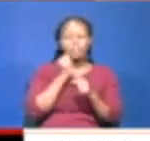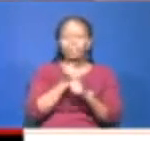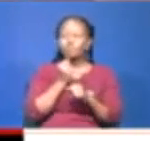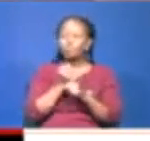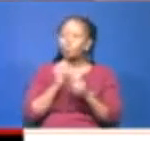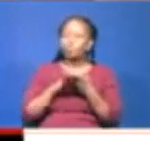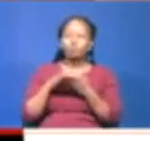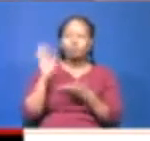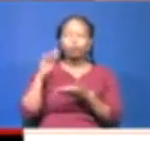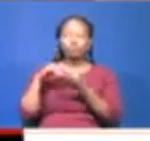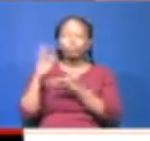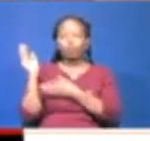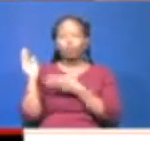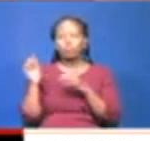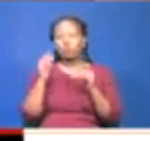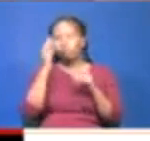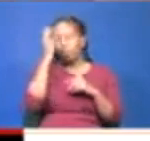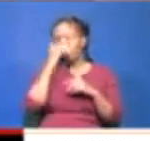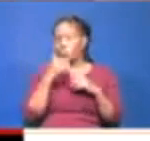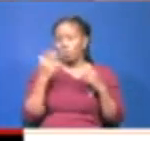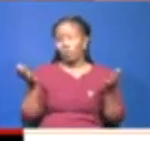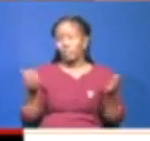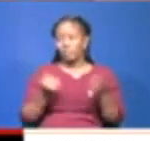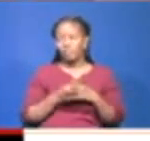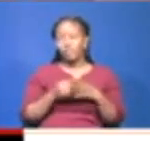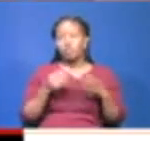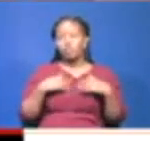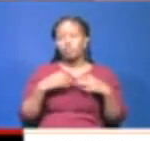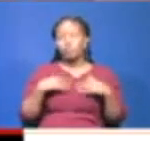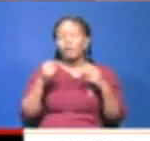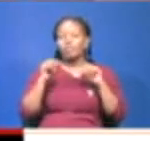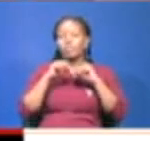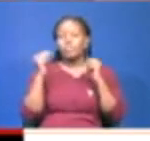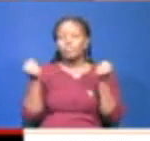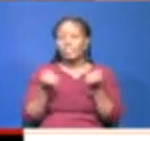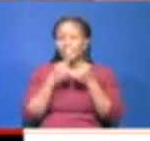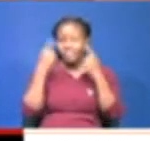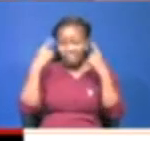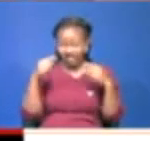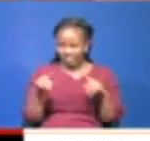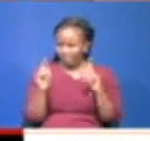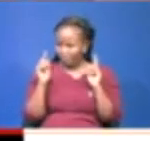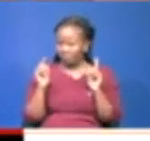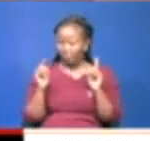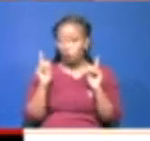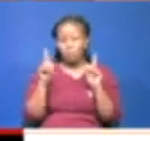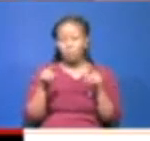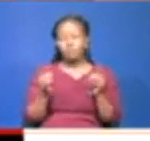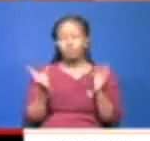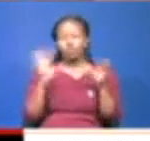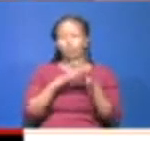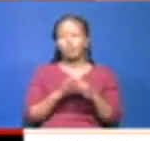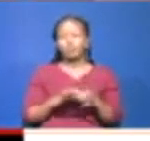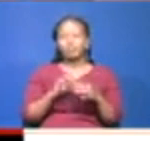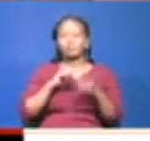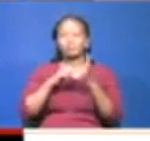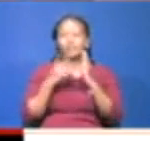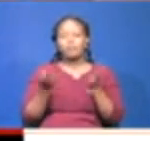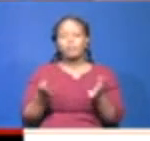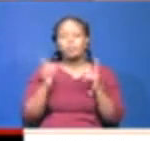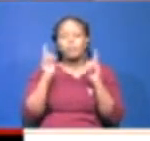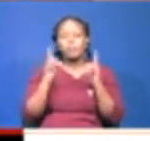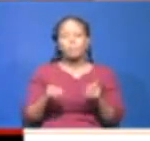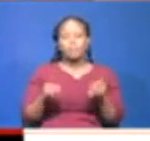more. Because without a healthy, vibrant society, none of us can really exist. And that means we have to solve for young people in